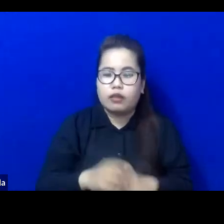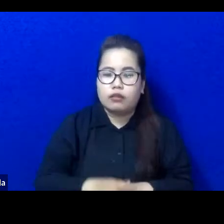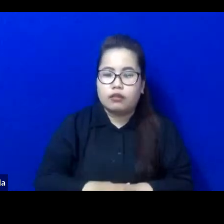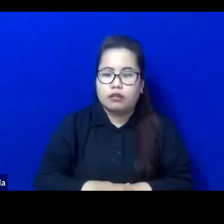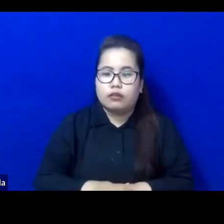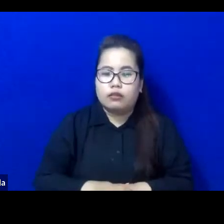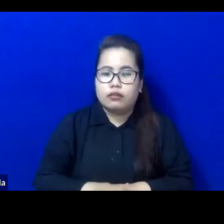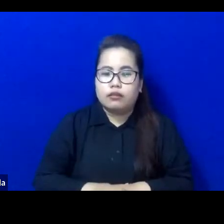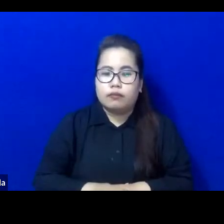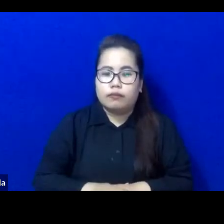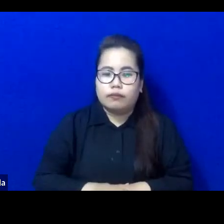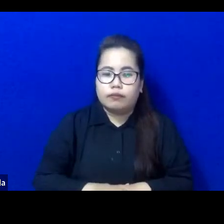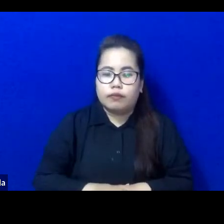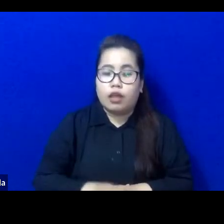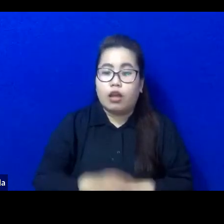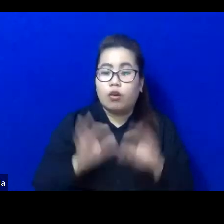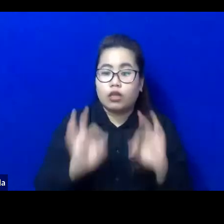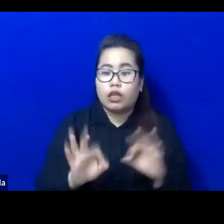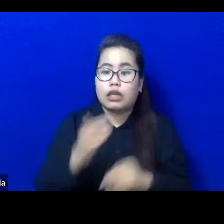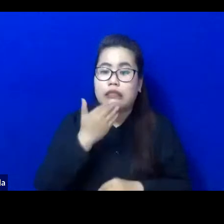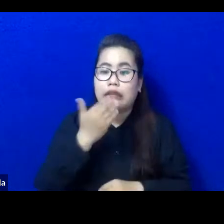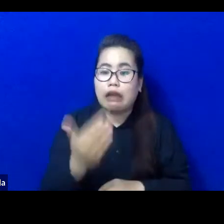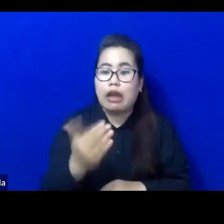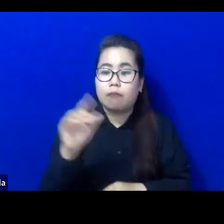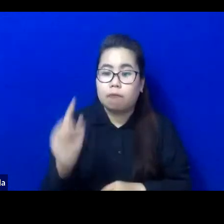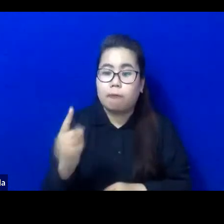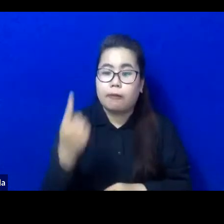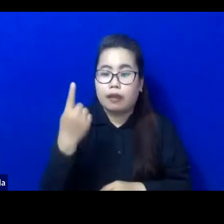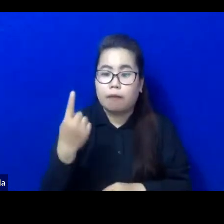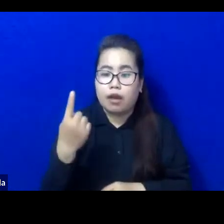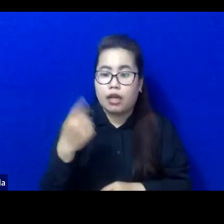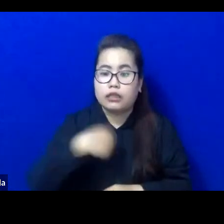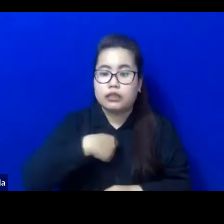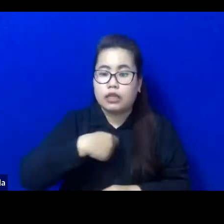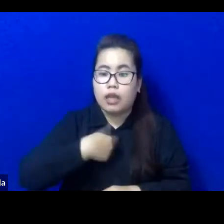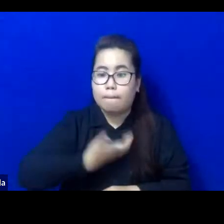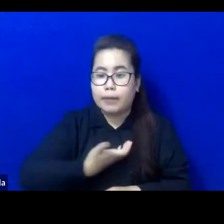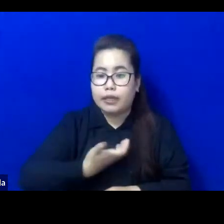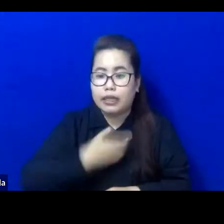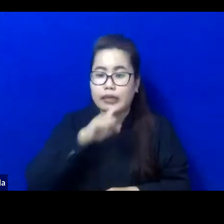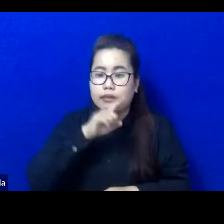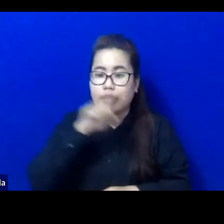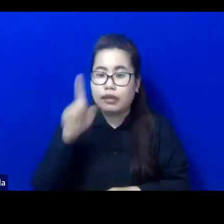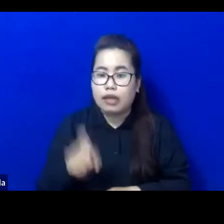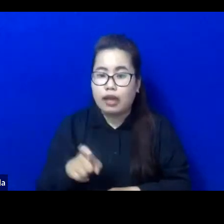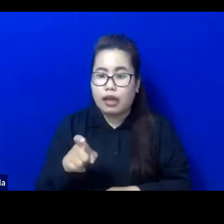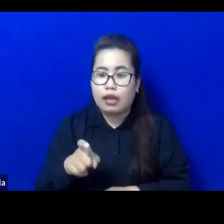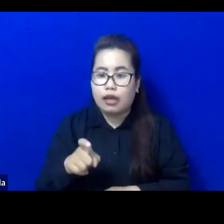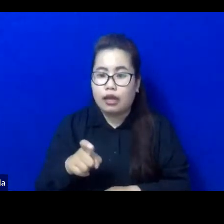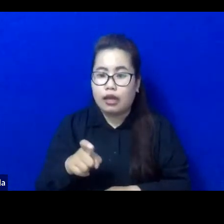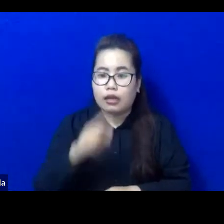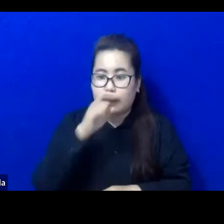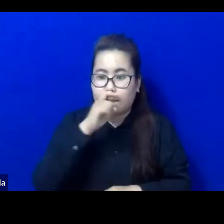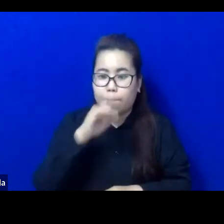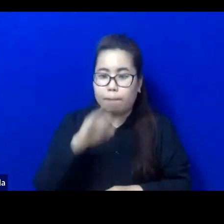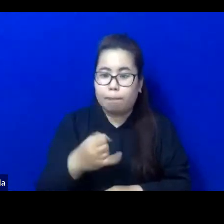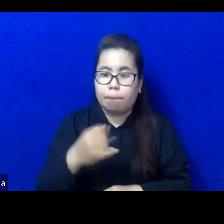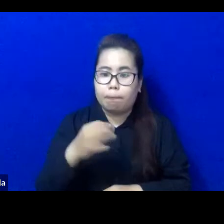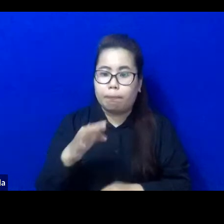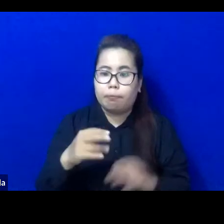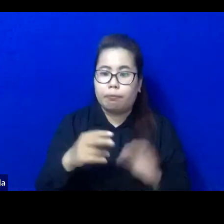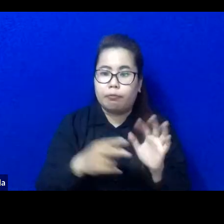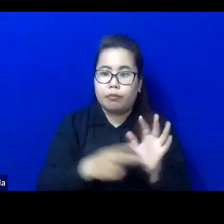the first question that I would ask for Joe, also Pak Hans, because